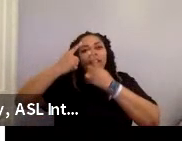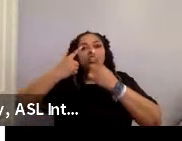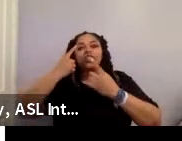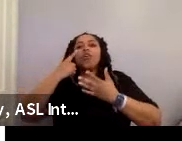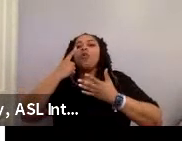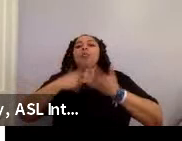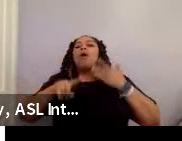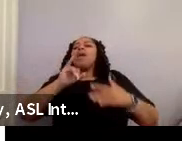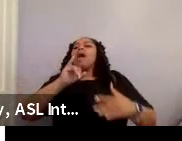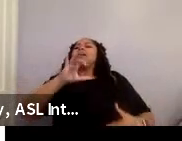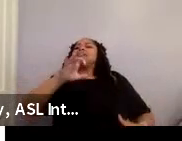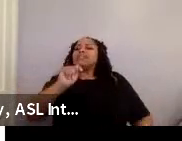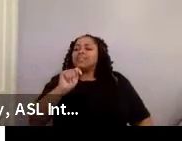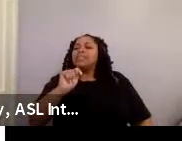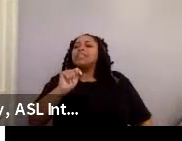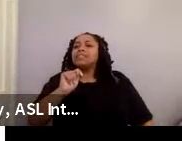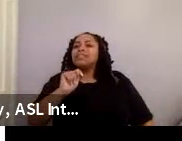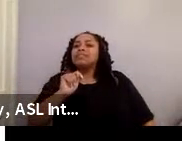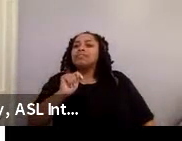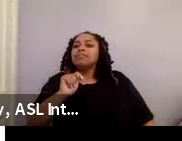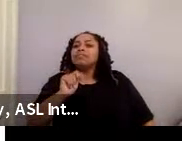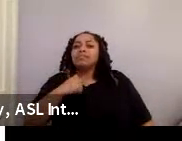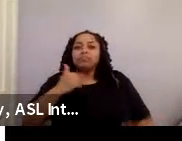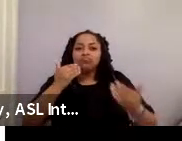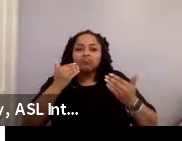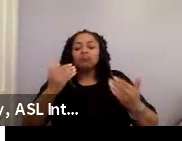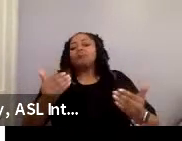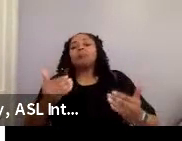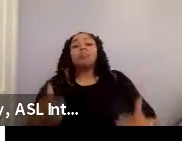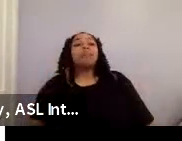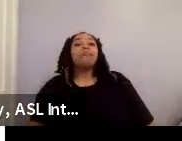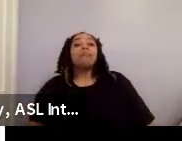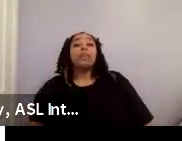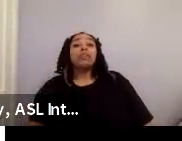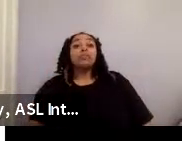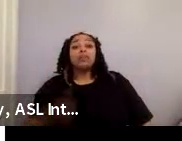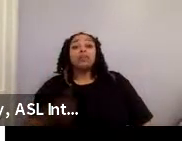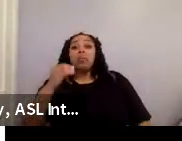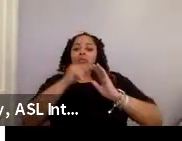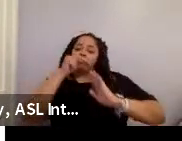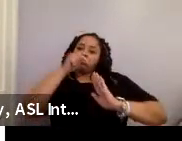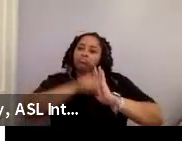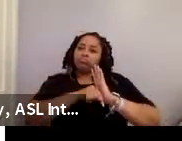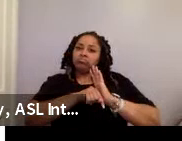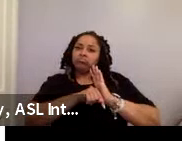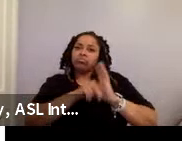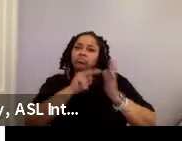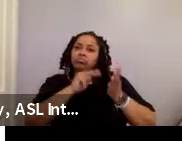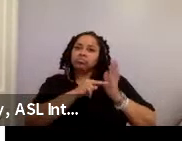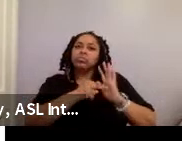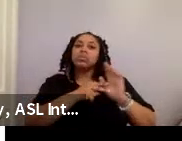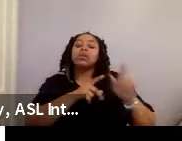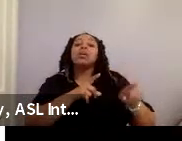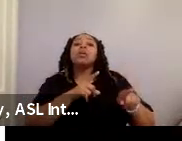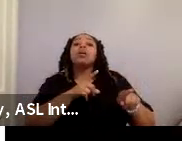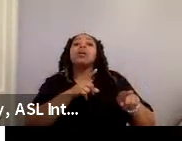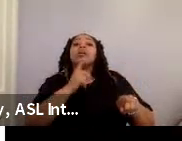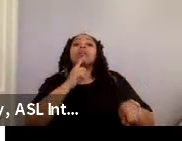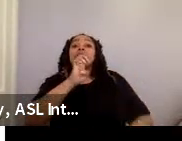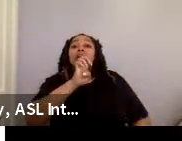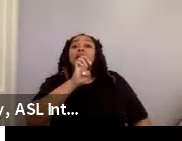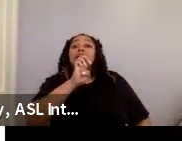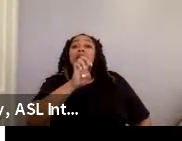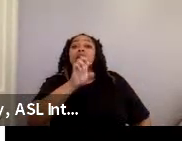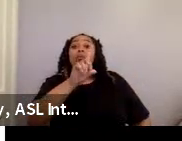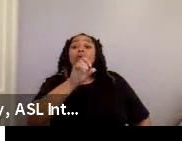is ICT. Now, going forward, we look at more defined terms. Defined terms are found in